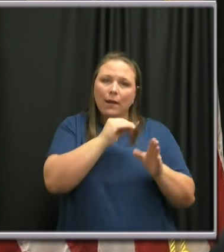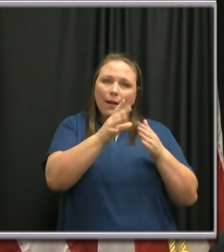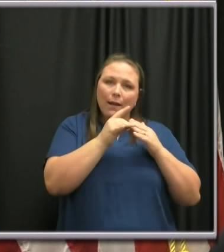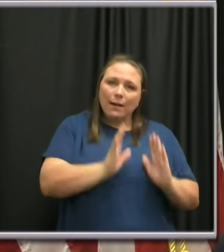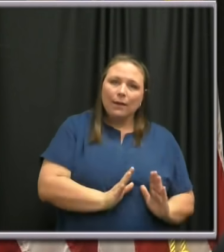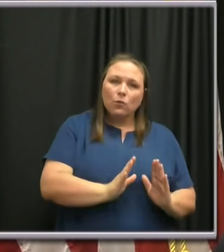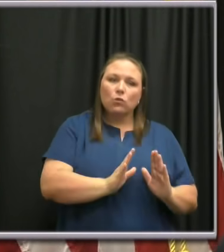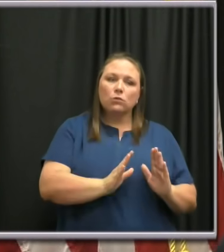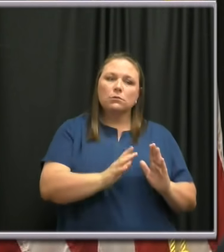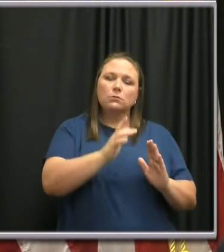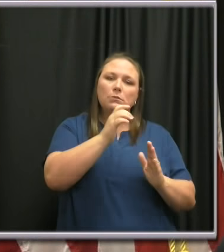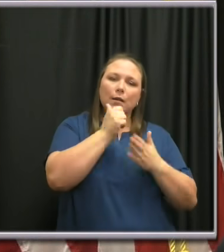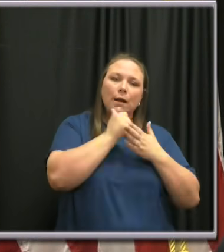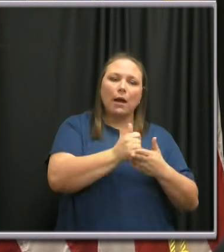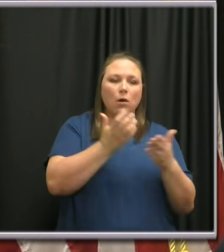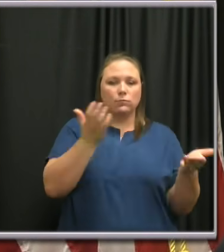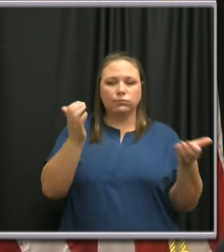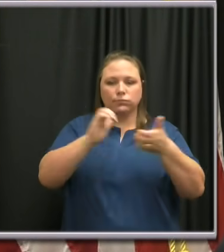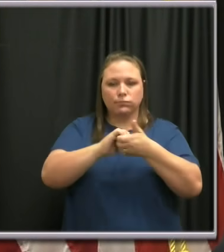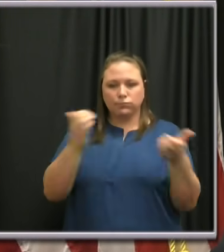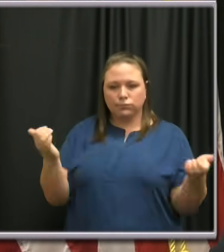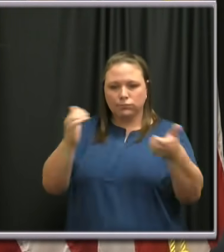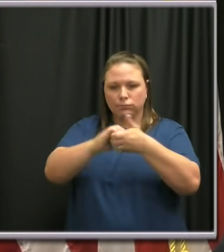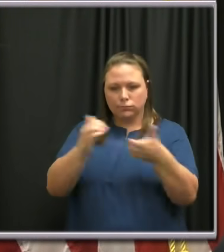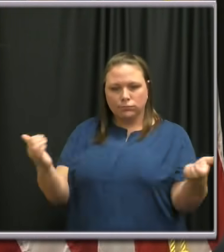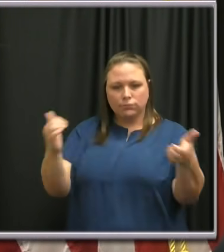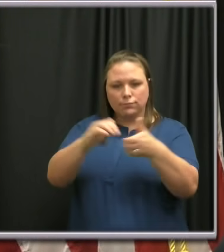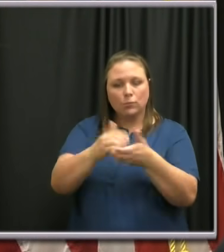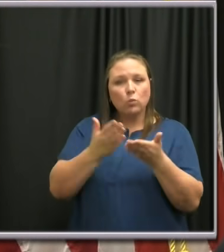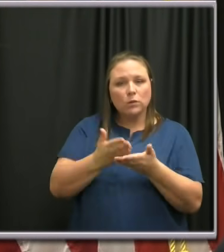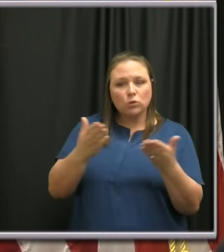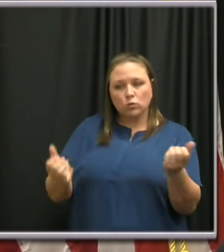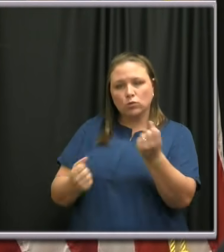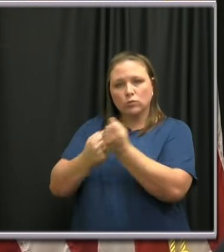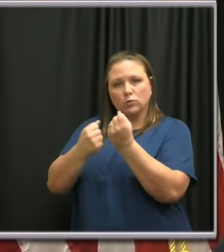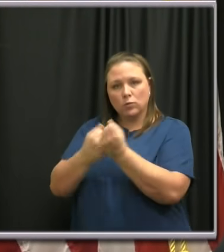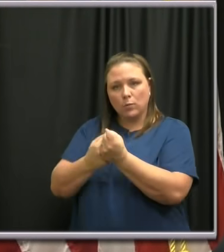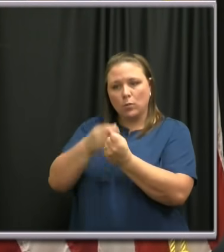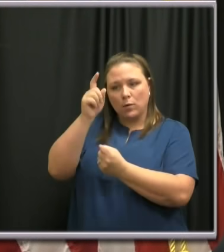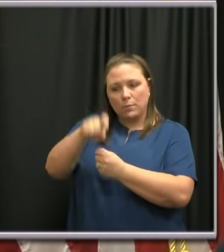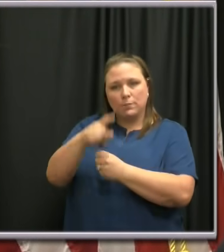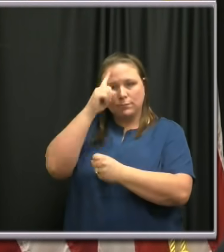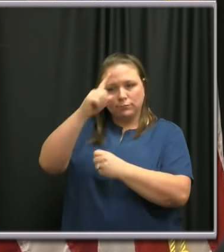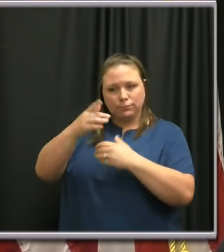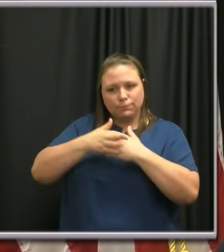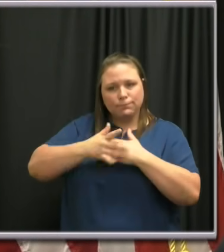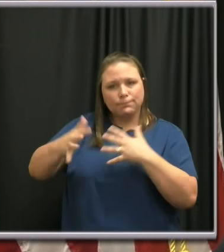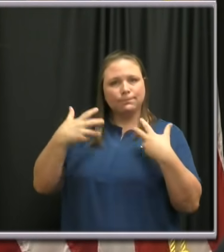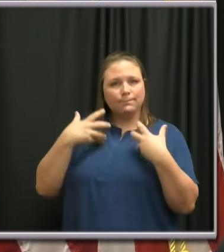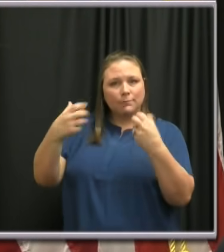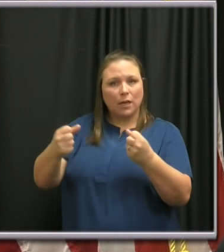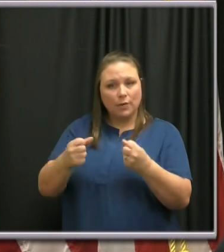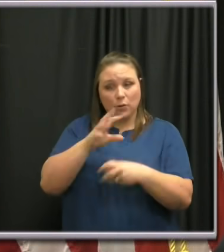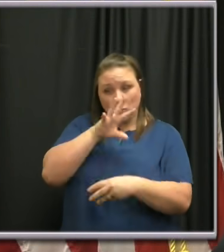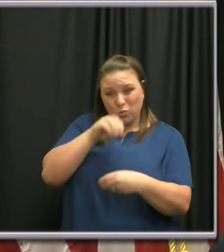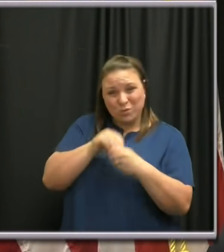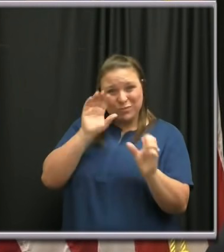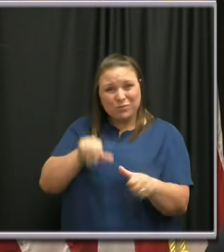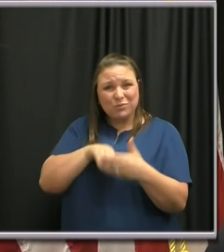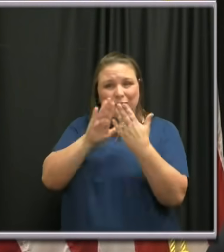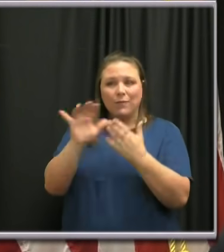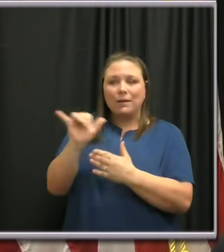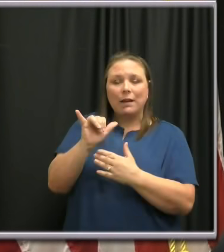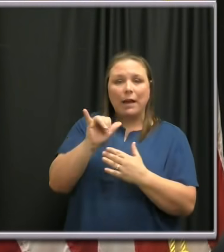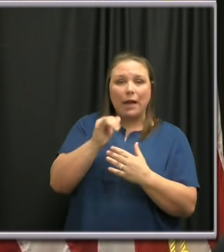leaders to help connect these families with the resources and supports they need to support their recovery, including addressing issues like